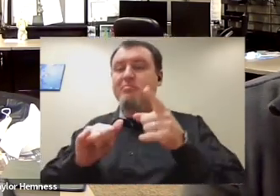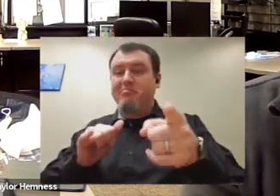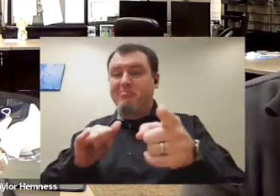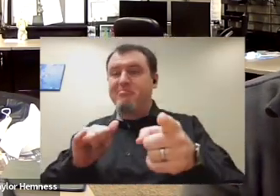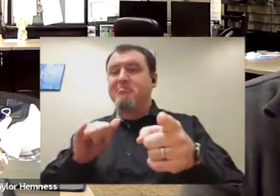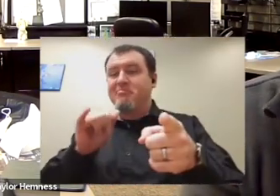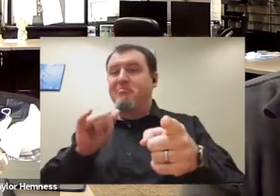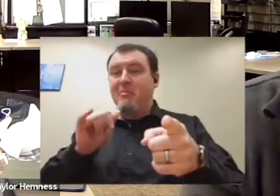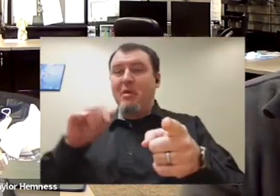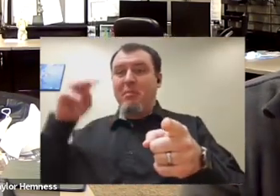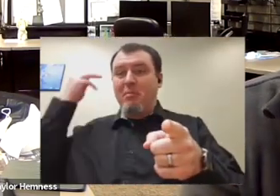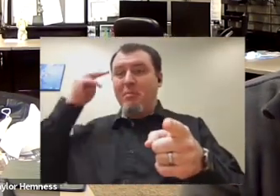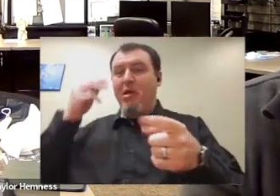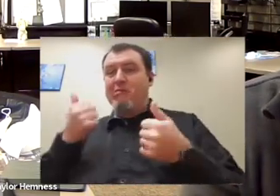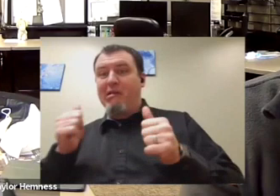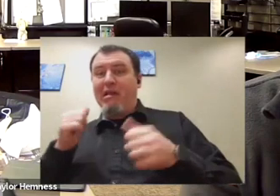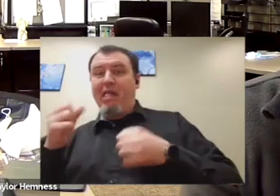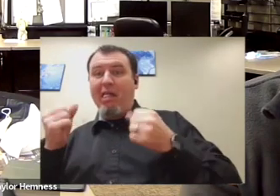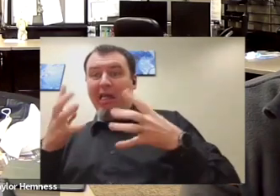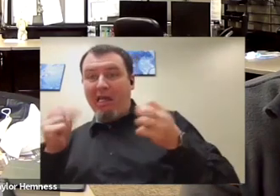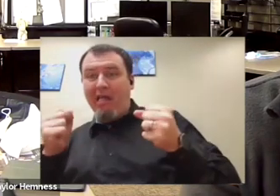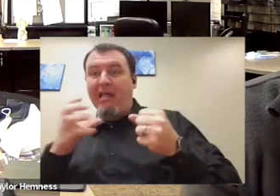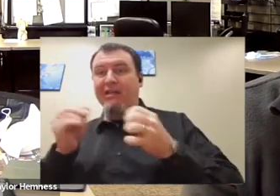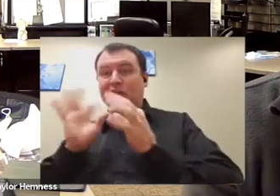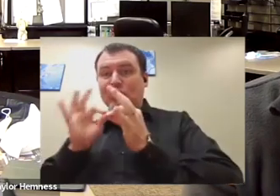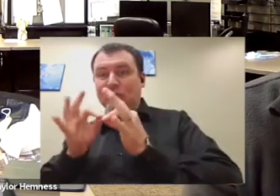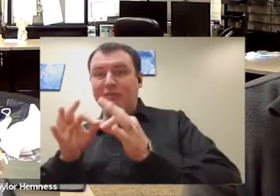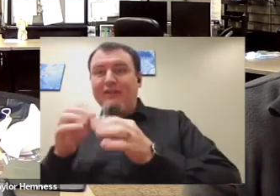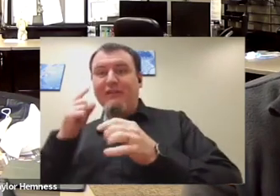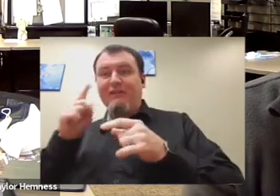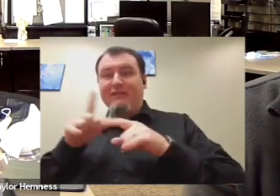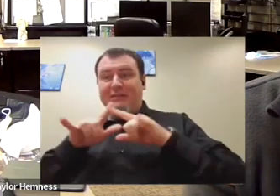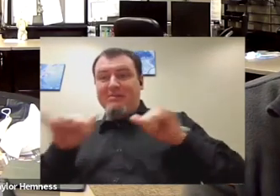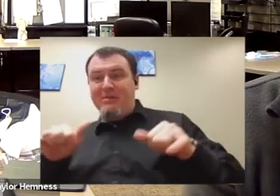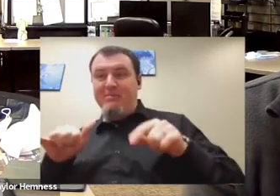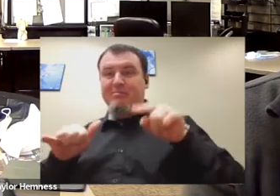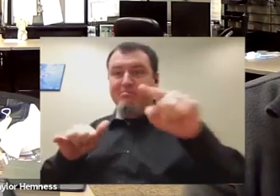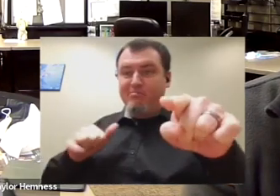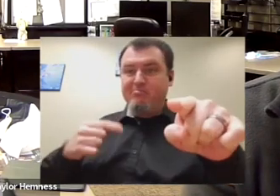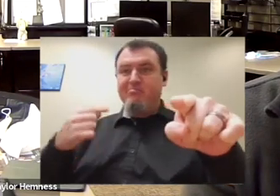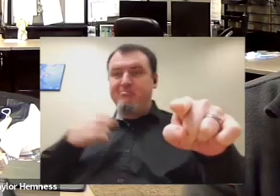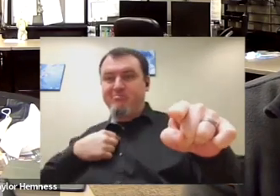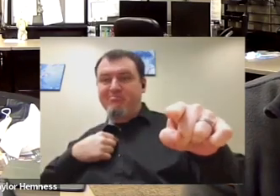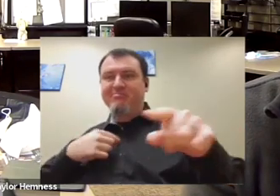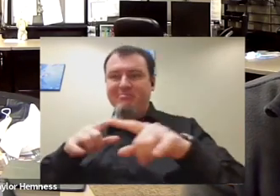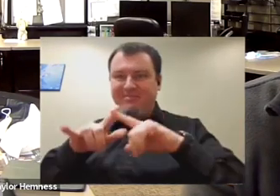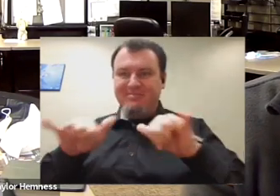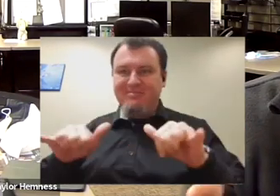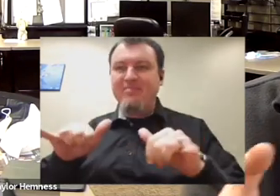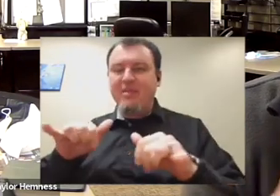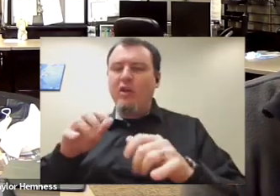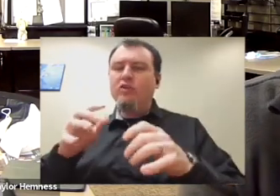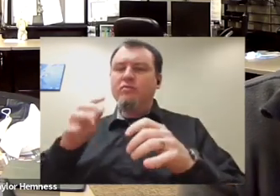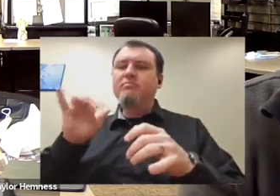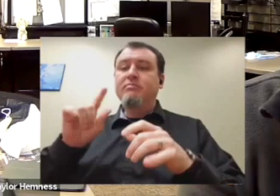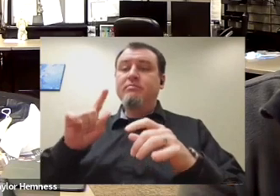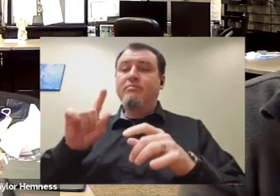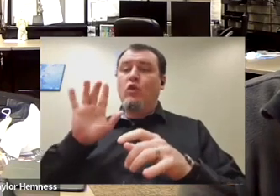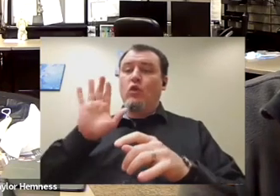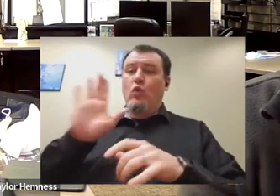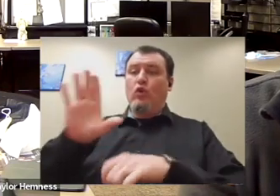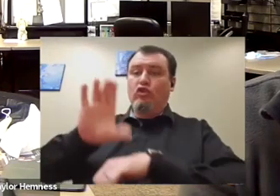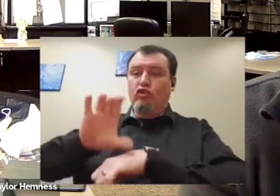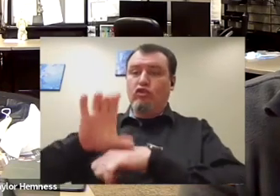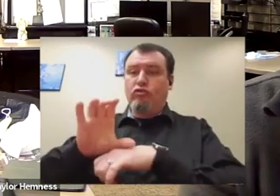Obviously, there's a strong difference about your congregation than every other church I've spoken to for this series. So some questions are going